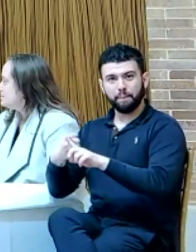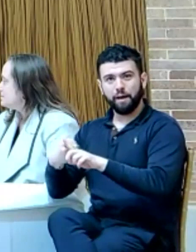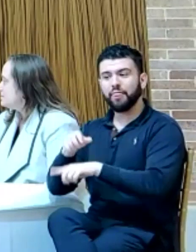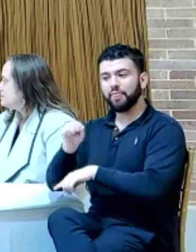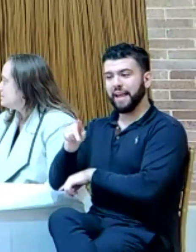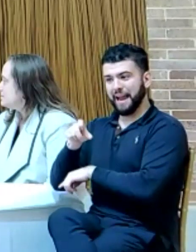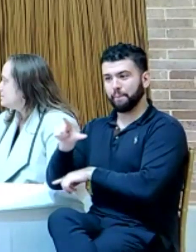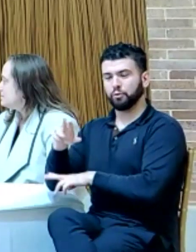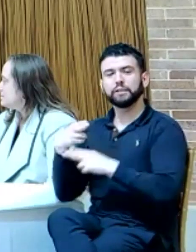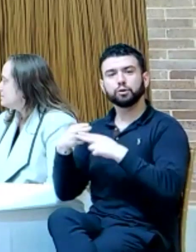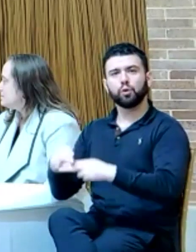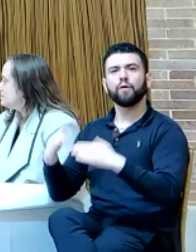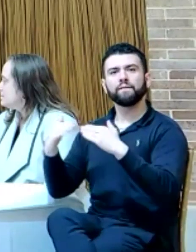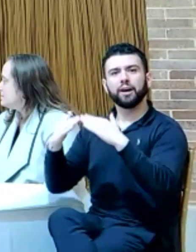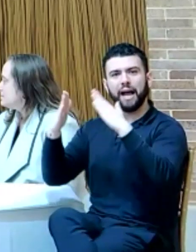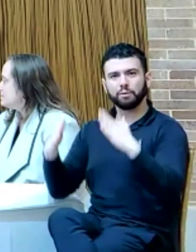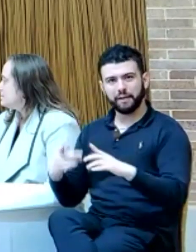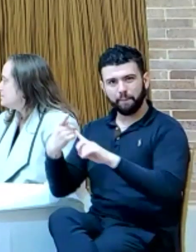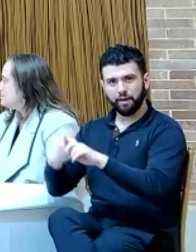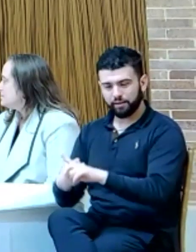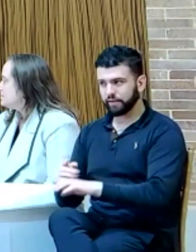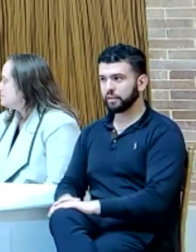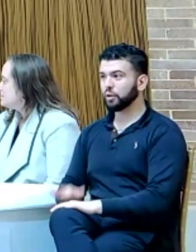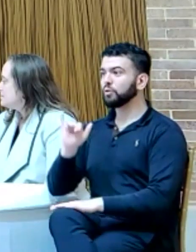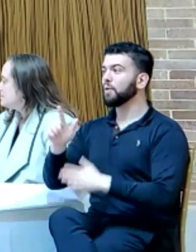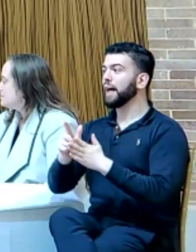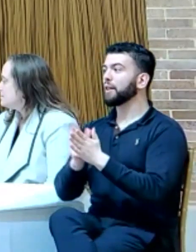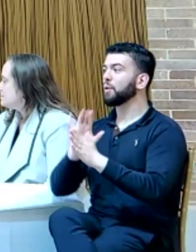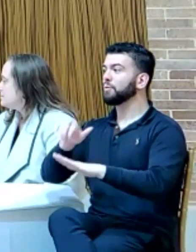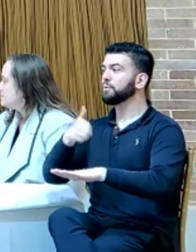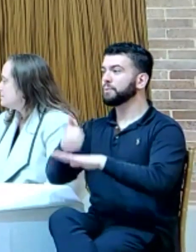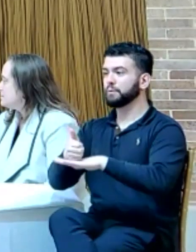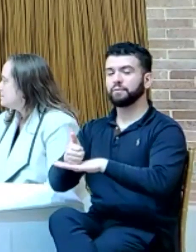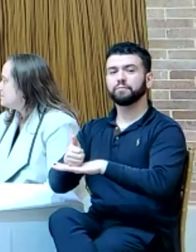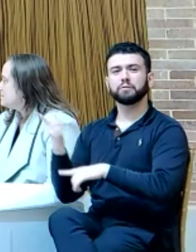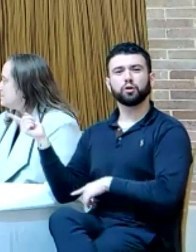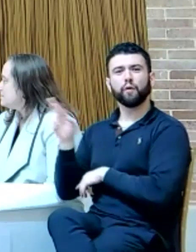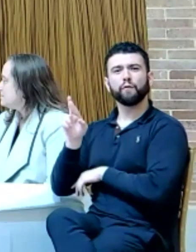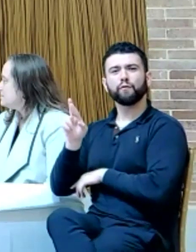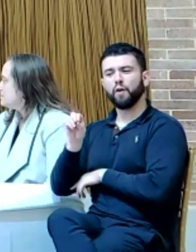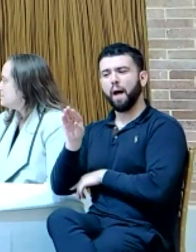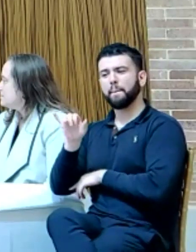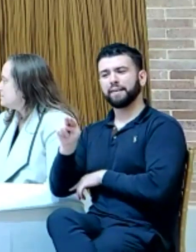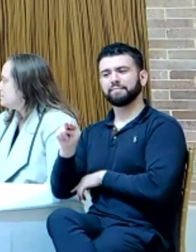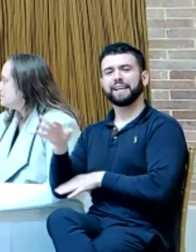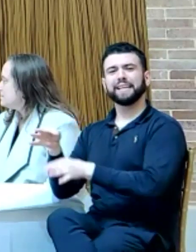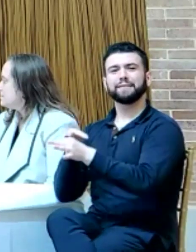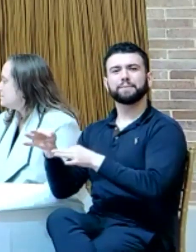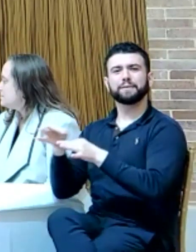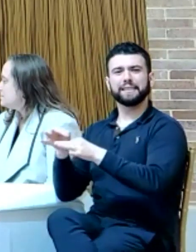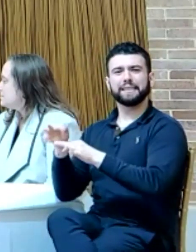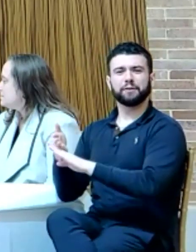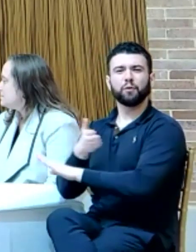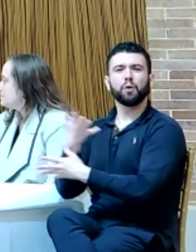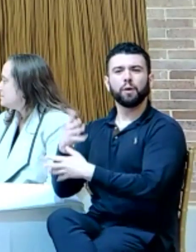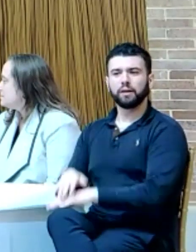housing month this law also came as Robin was explaining earlier um there